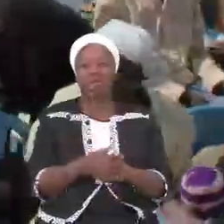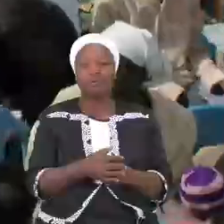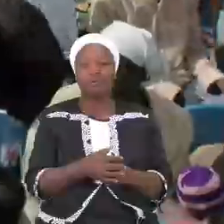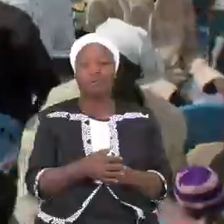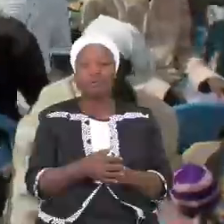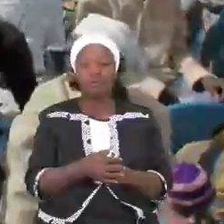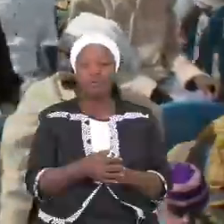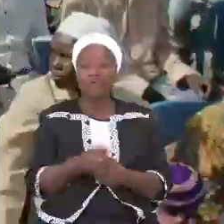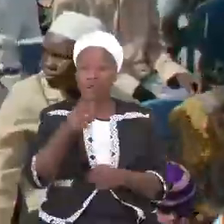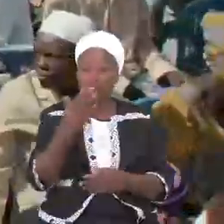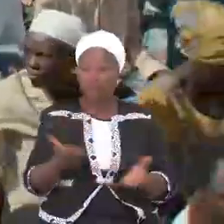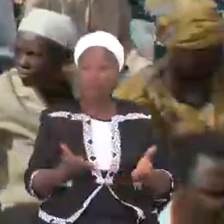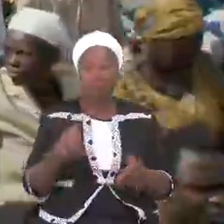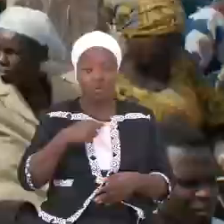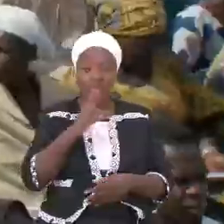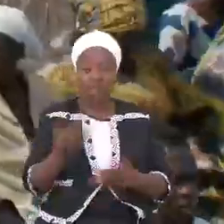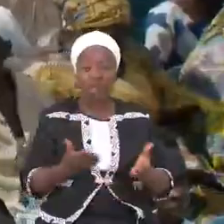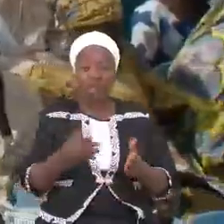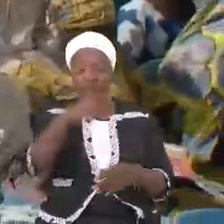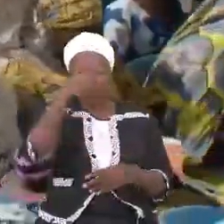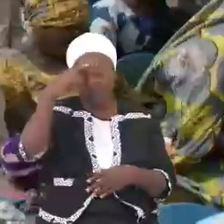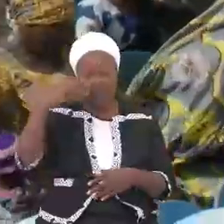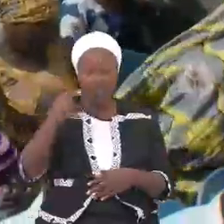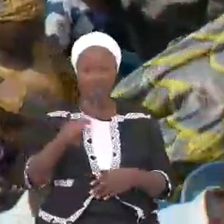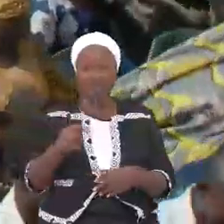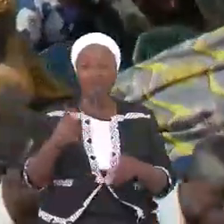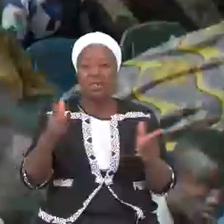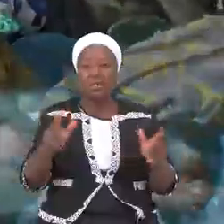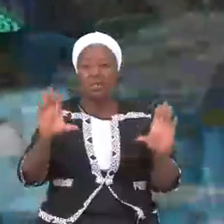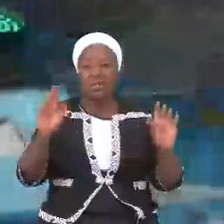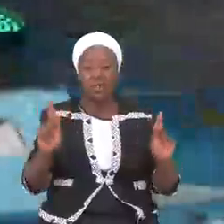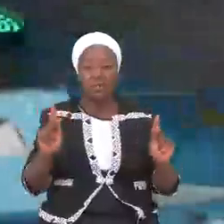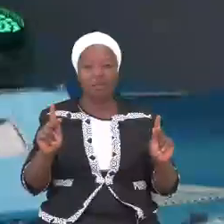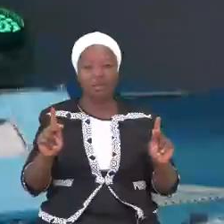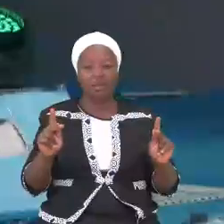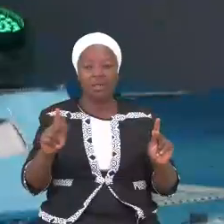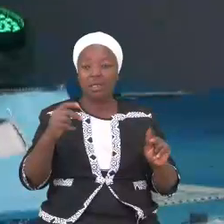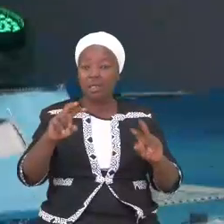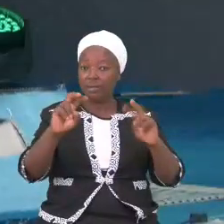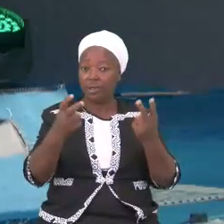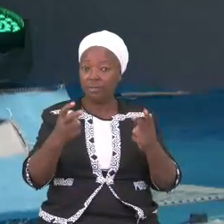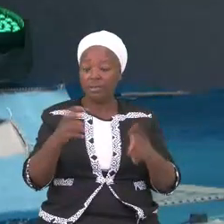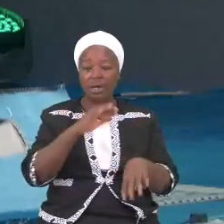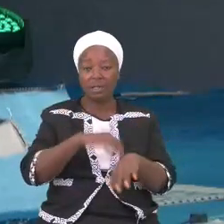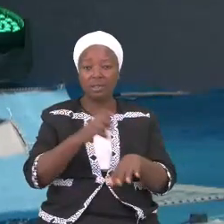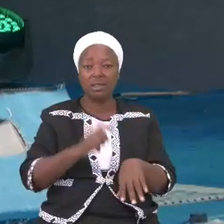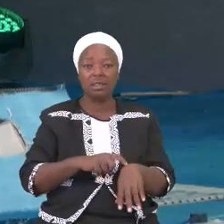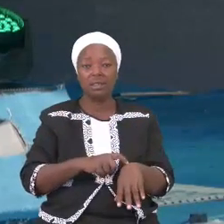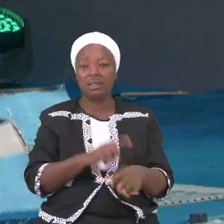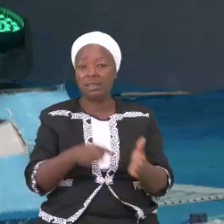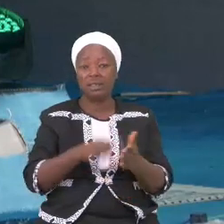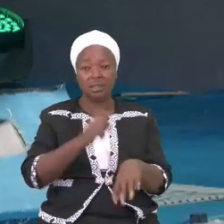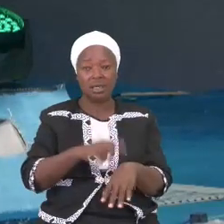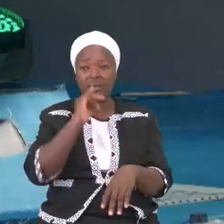the GCK. The theme at this time is the power that never fails.